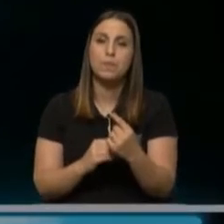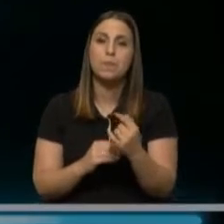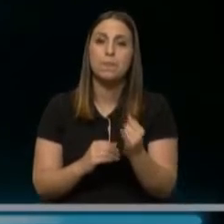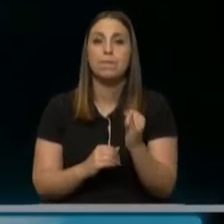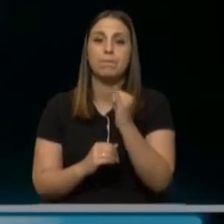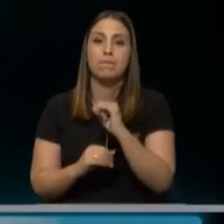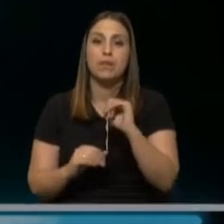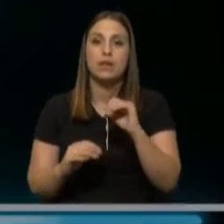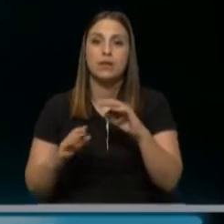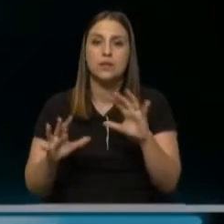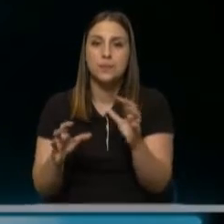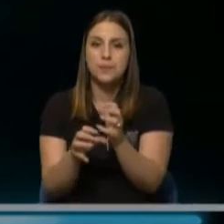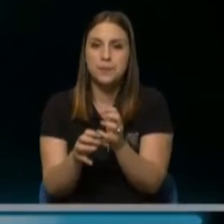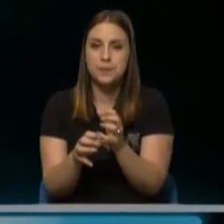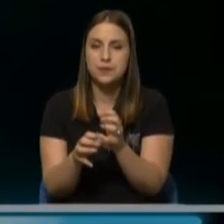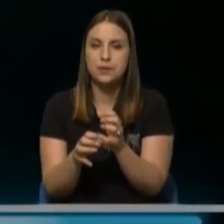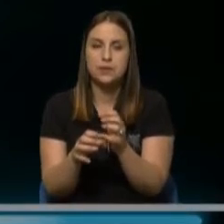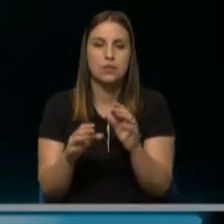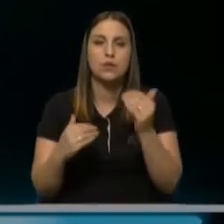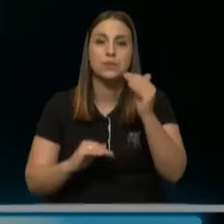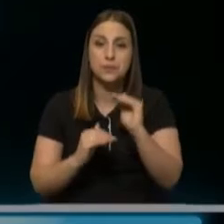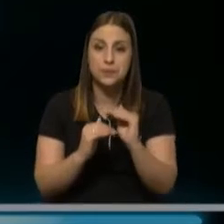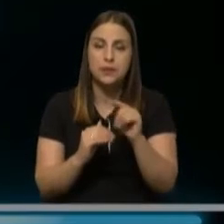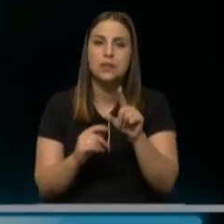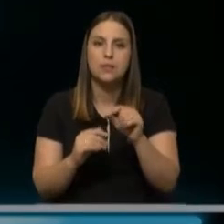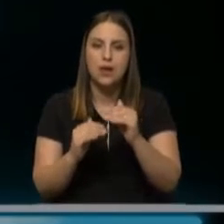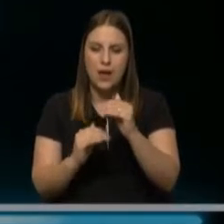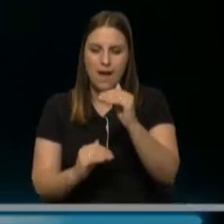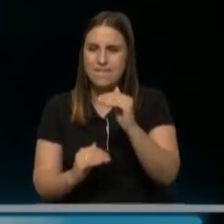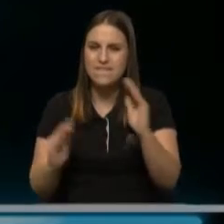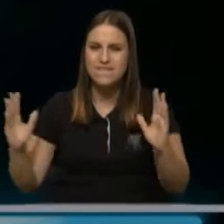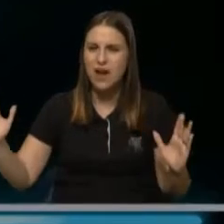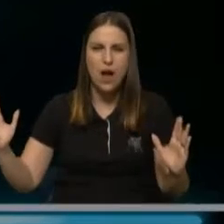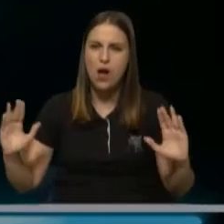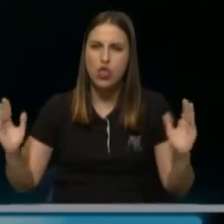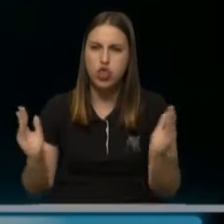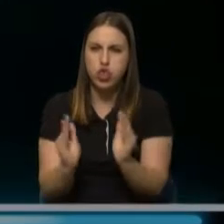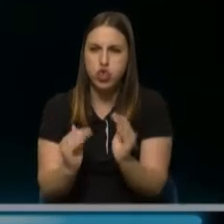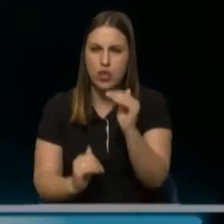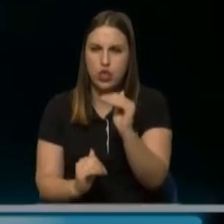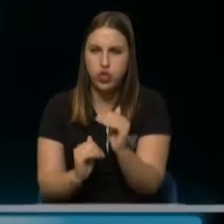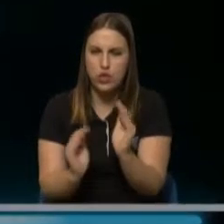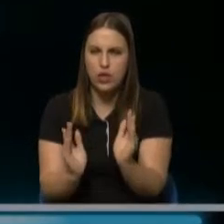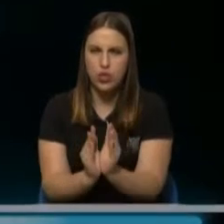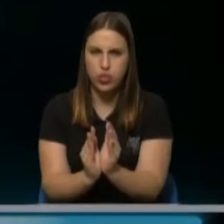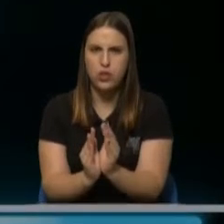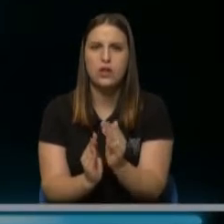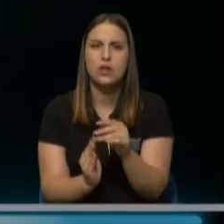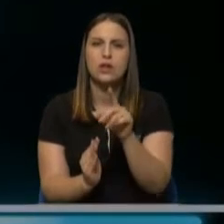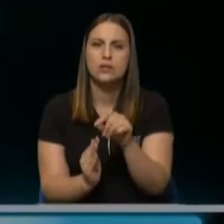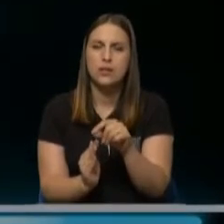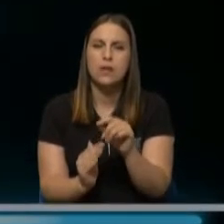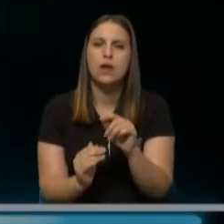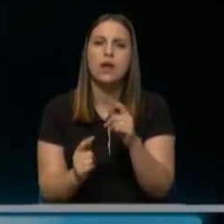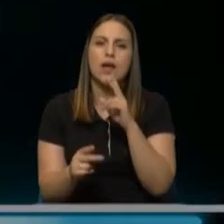packing materials and packing volumes more than 40%. In the meanwhile, we're also reducing the